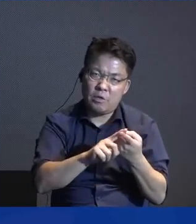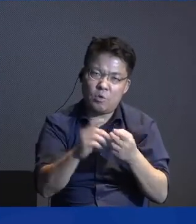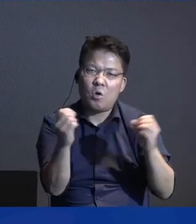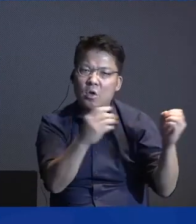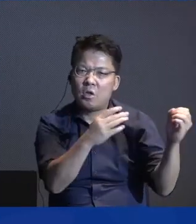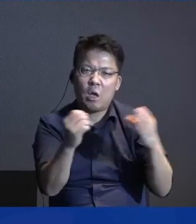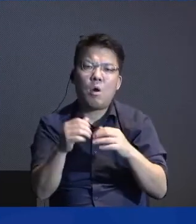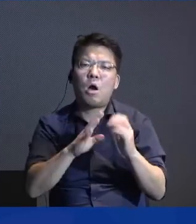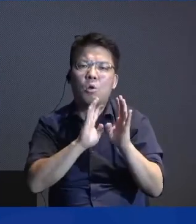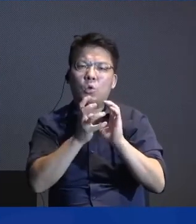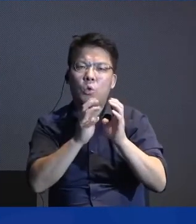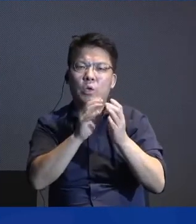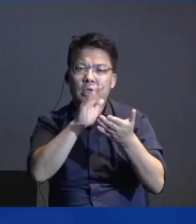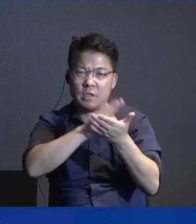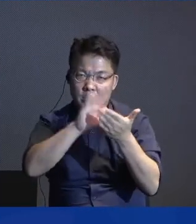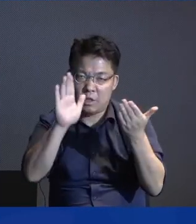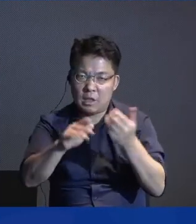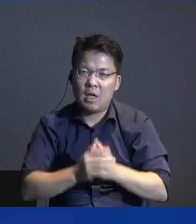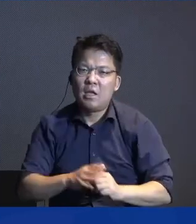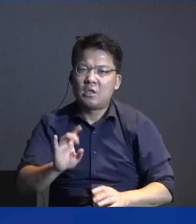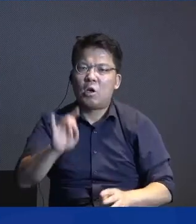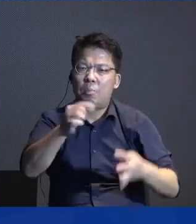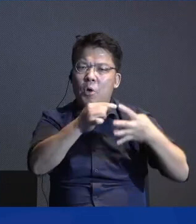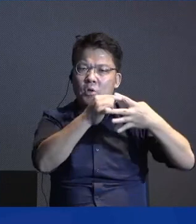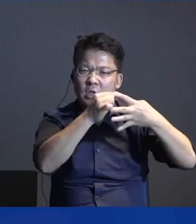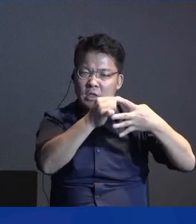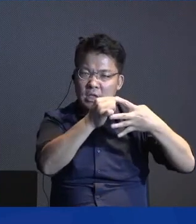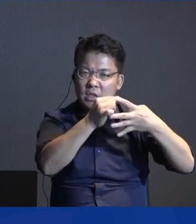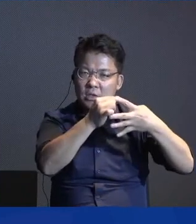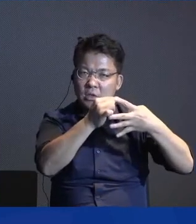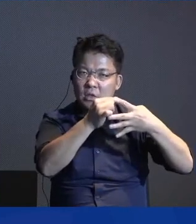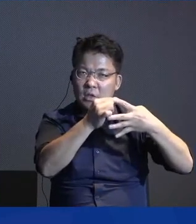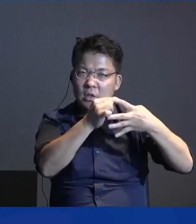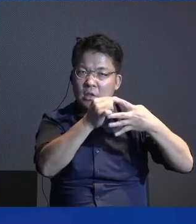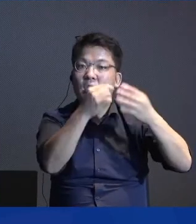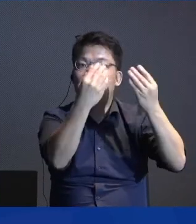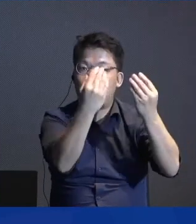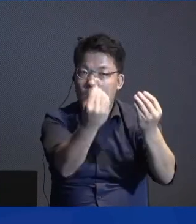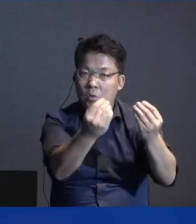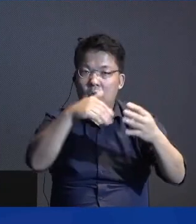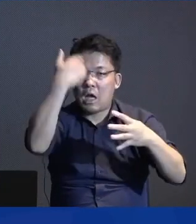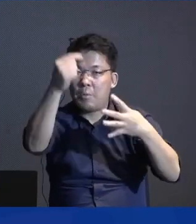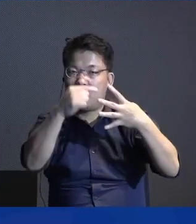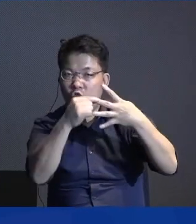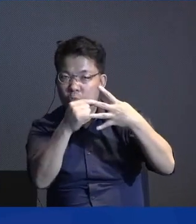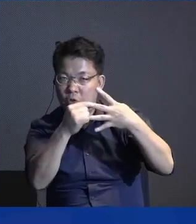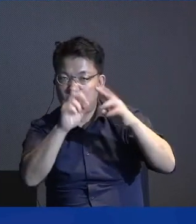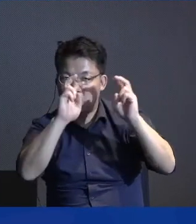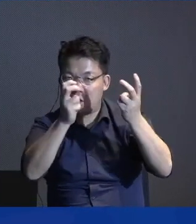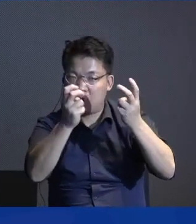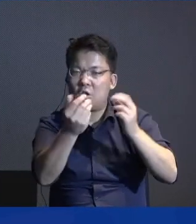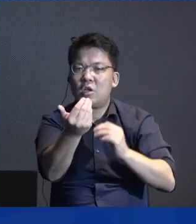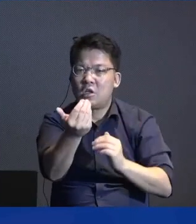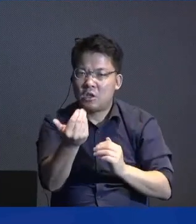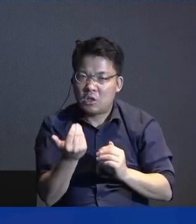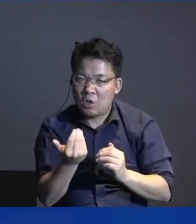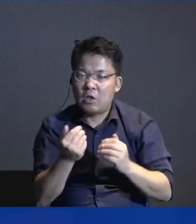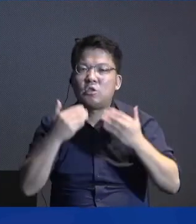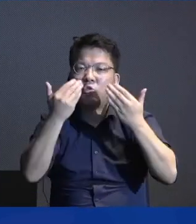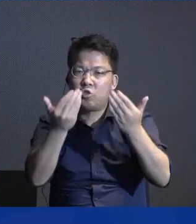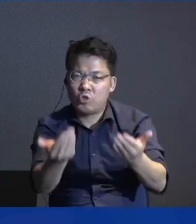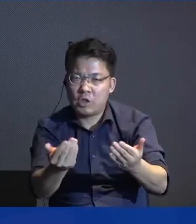on to the second session, we're going to take a break. We are to start the next session for Civil Society Talk Concert